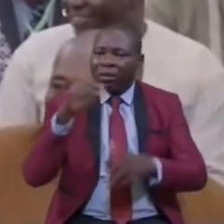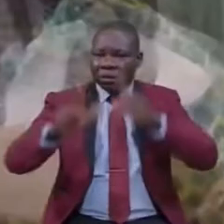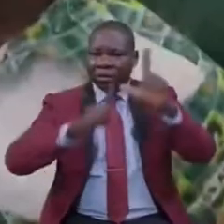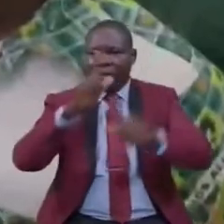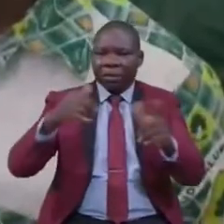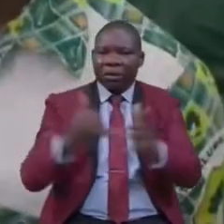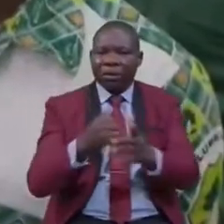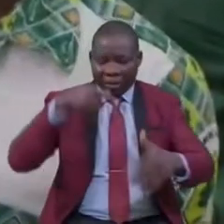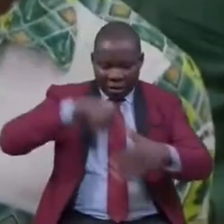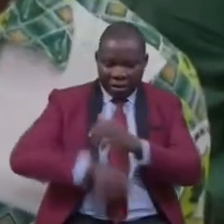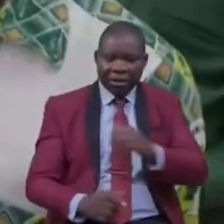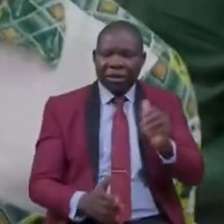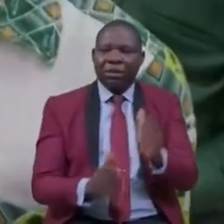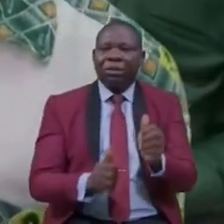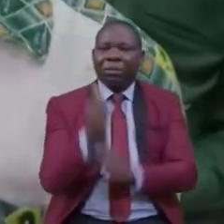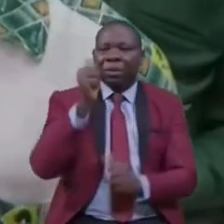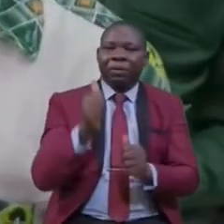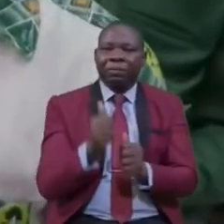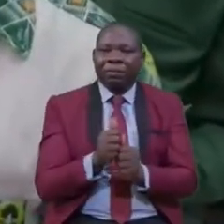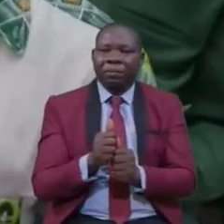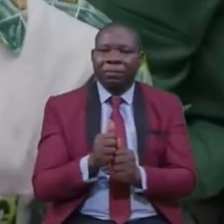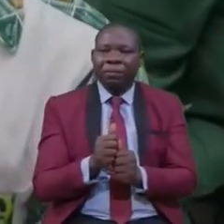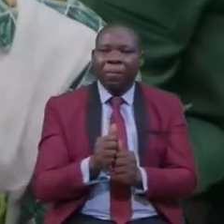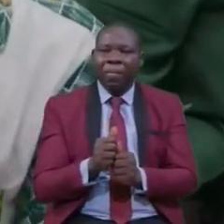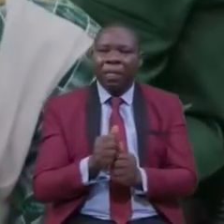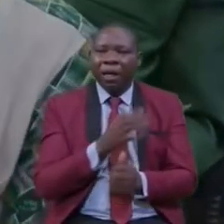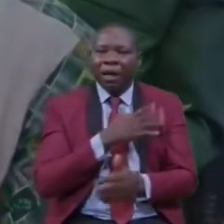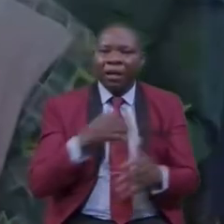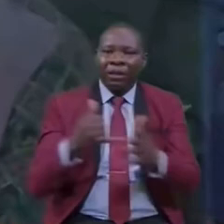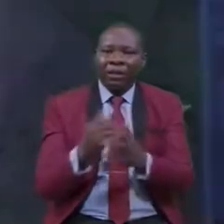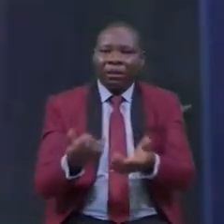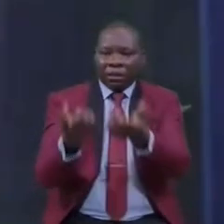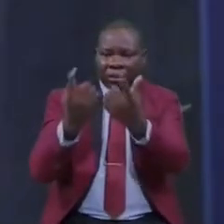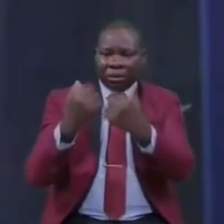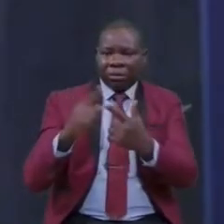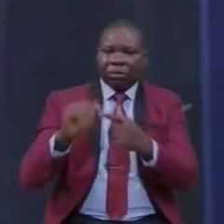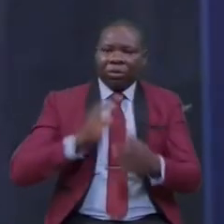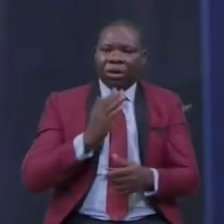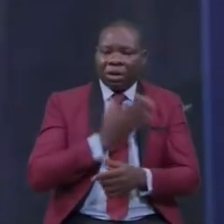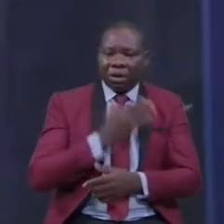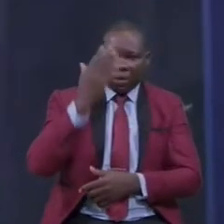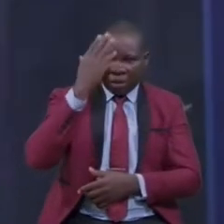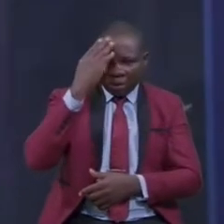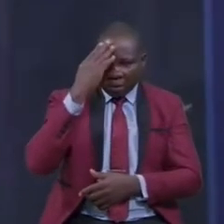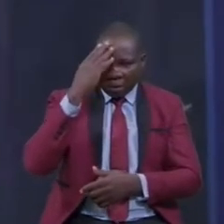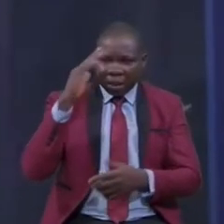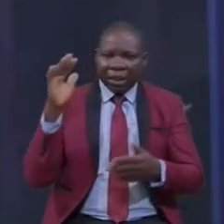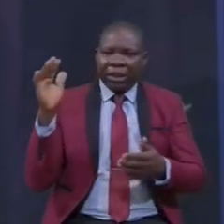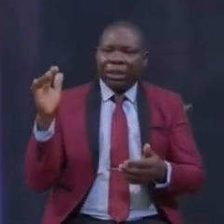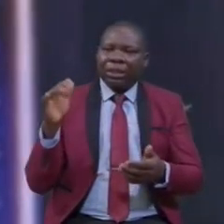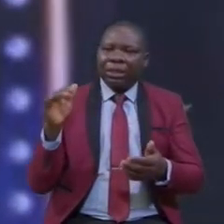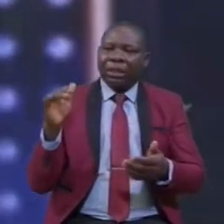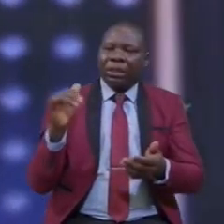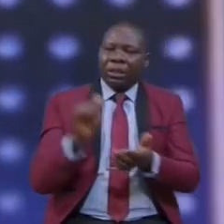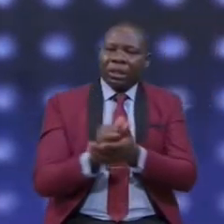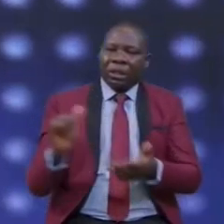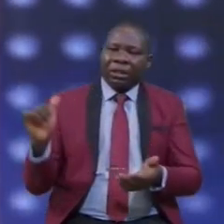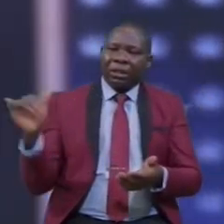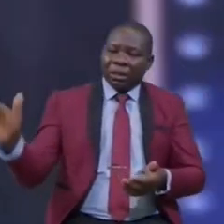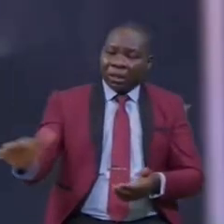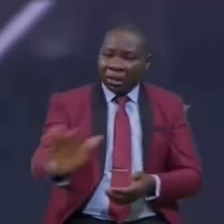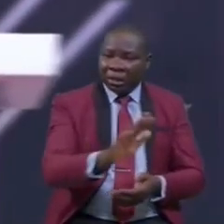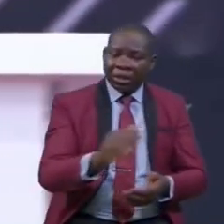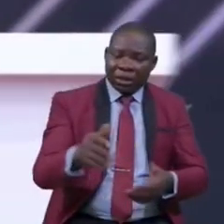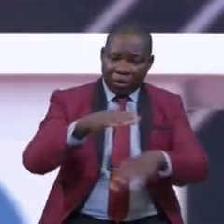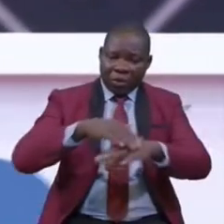it. Deeper. And it came to our knowledge that they are calling those articles deeper. They are calling me